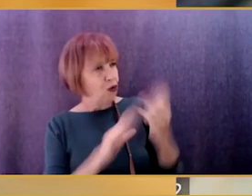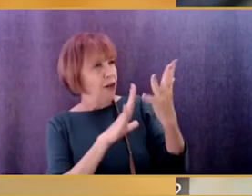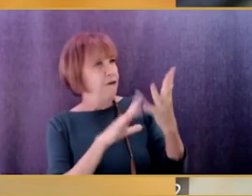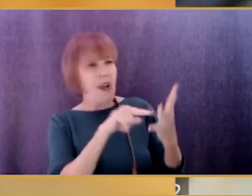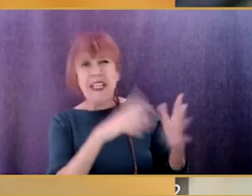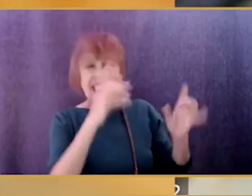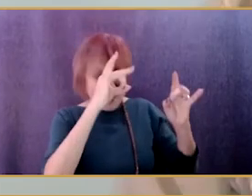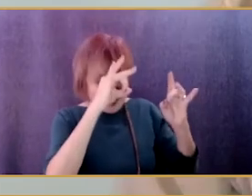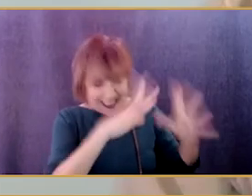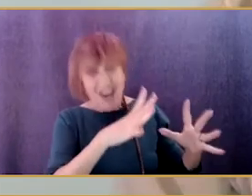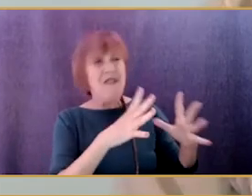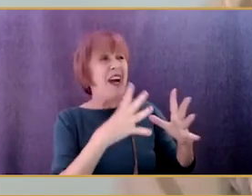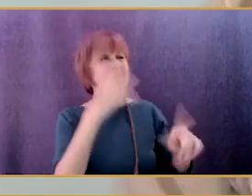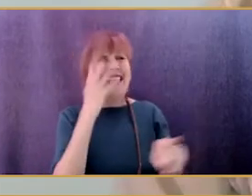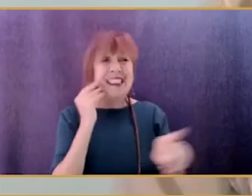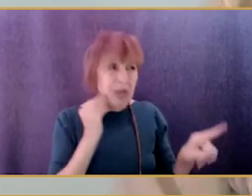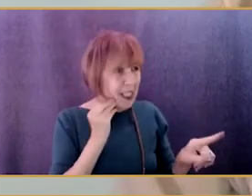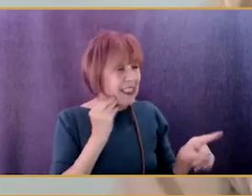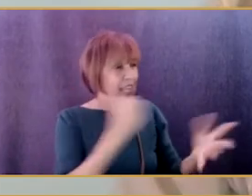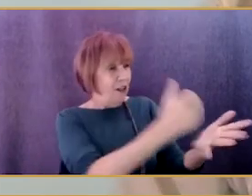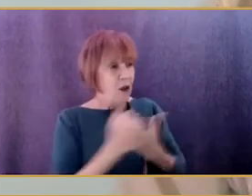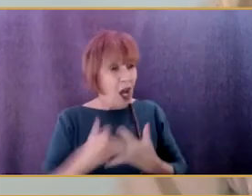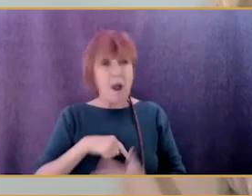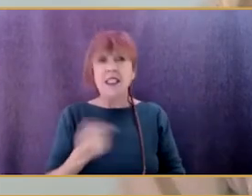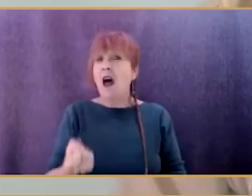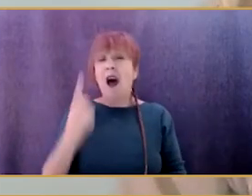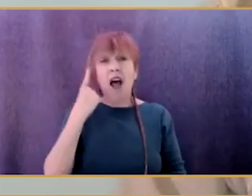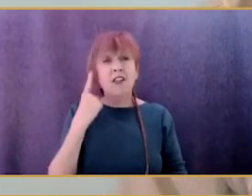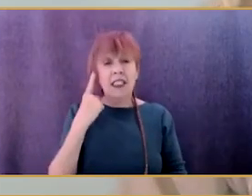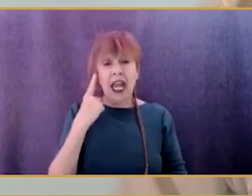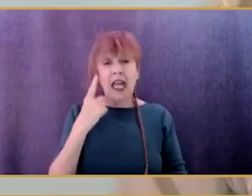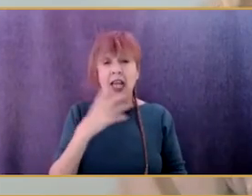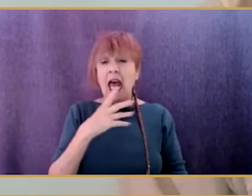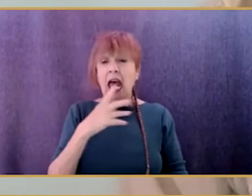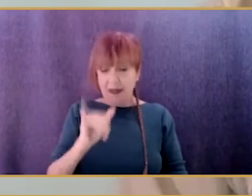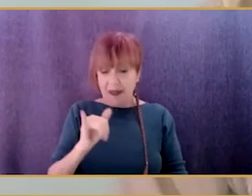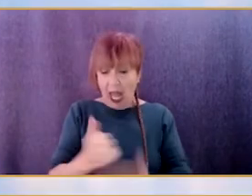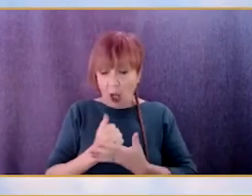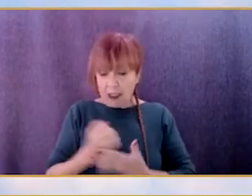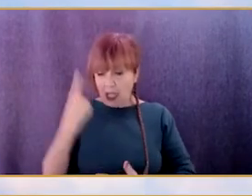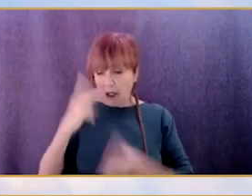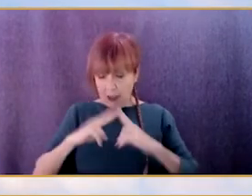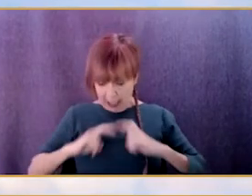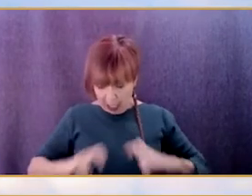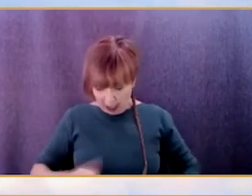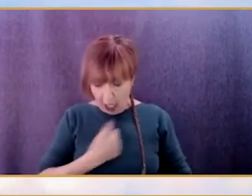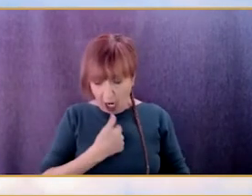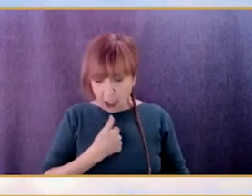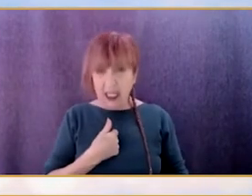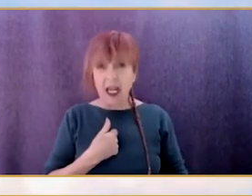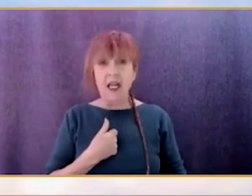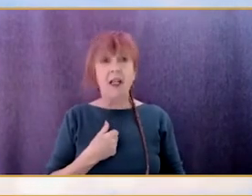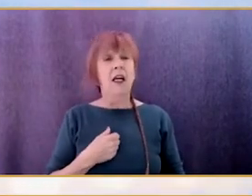scenes So that we can understand them And thus understand ourselves better Homophobia The economic